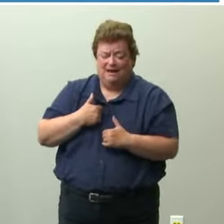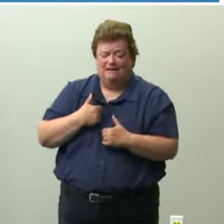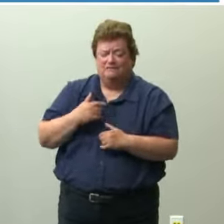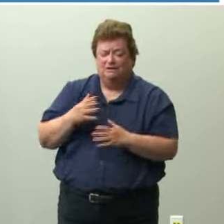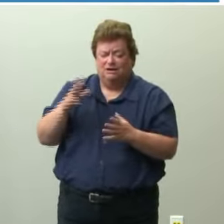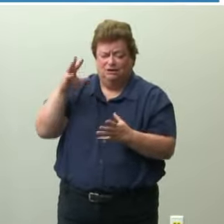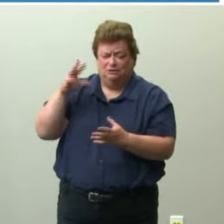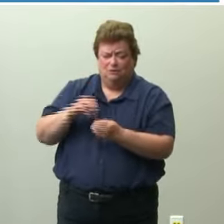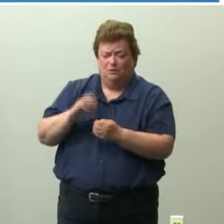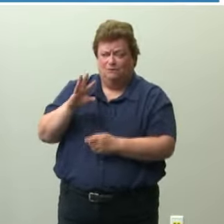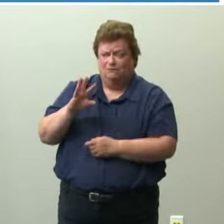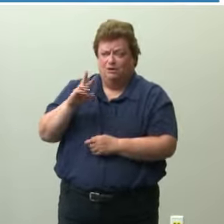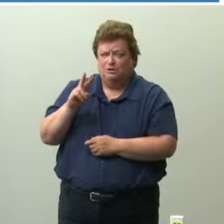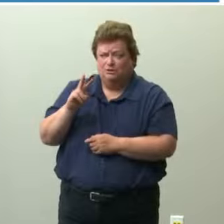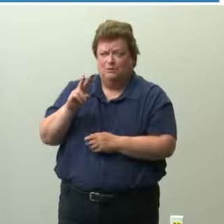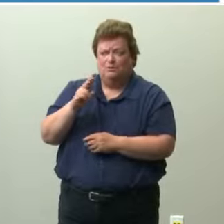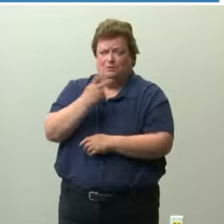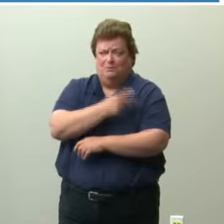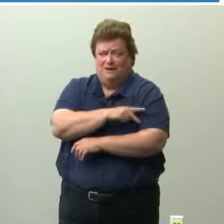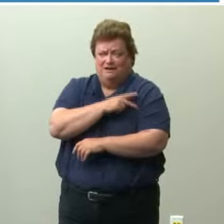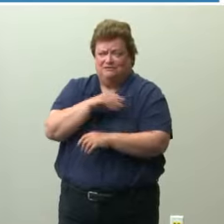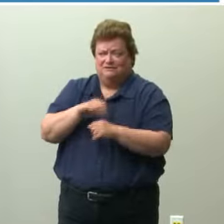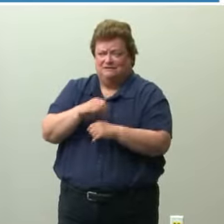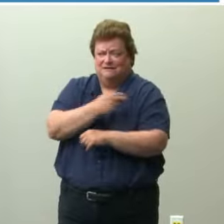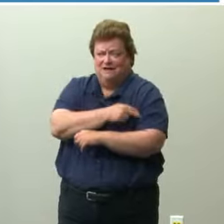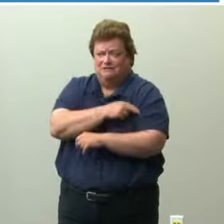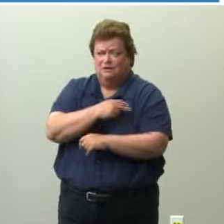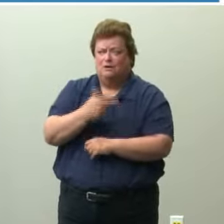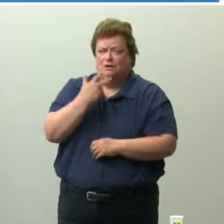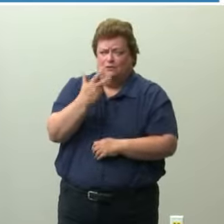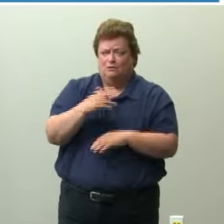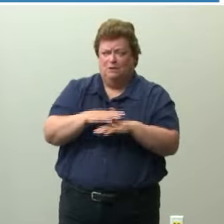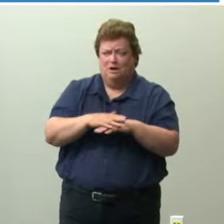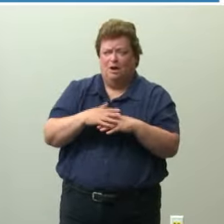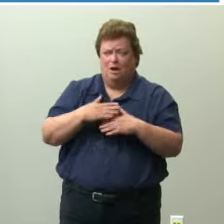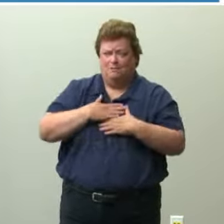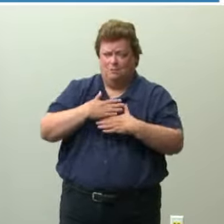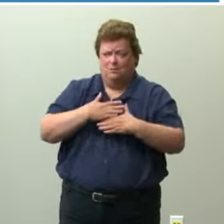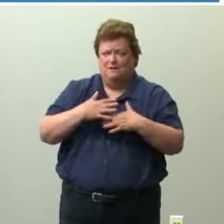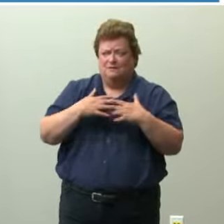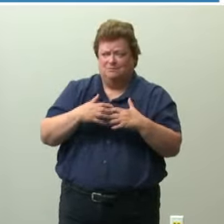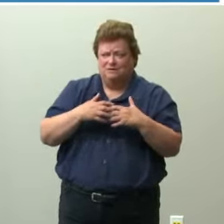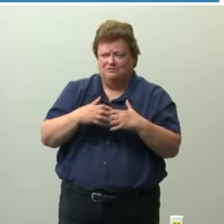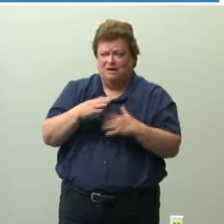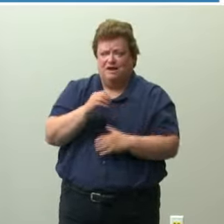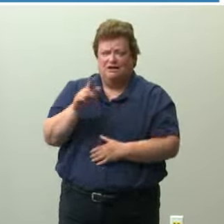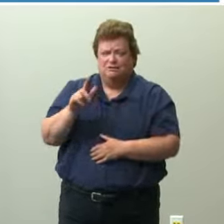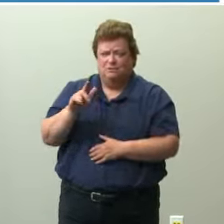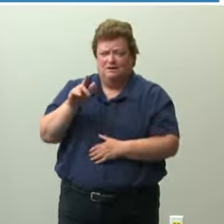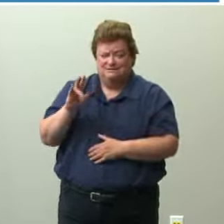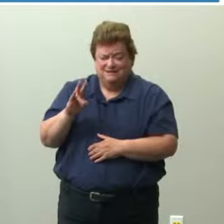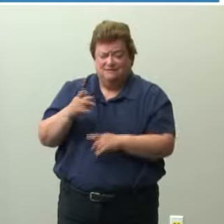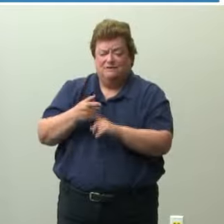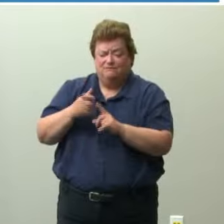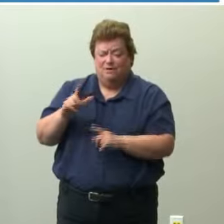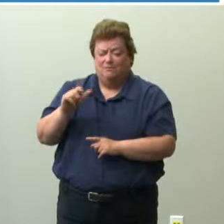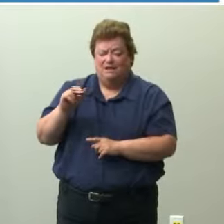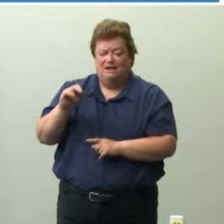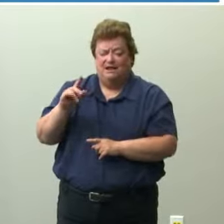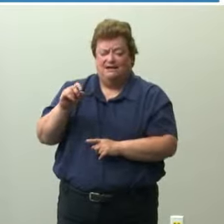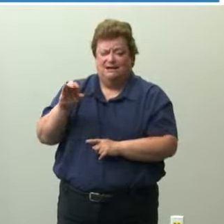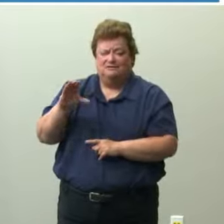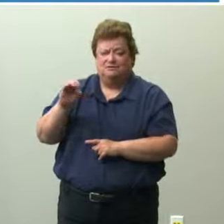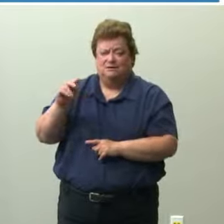of 42 patients hospitalized with 3 on ventilators, and 27 of those are from Lancaster